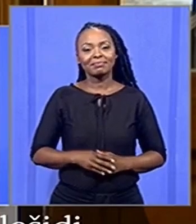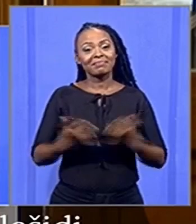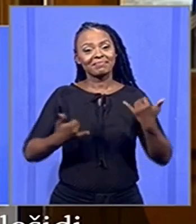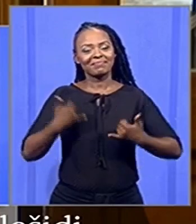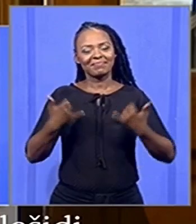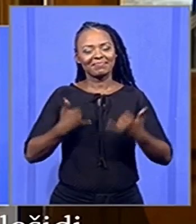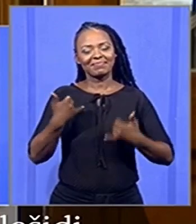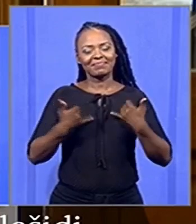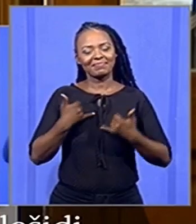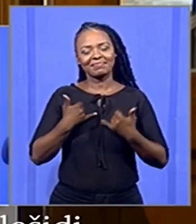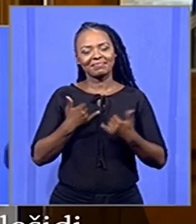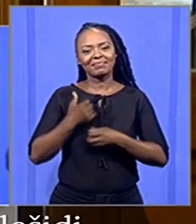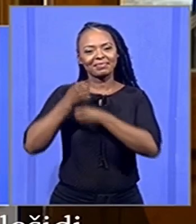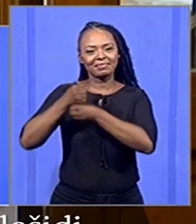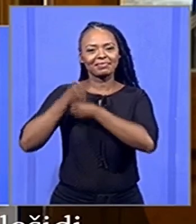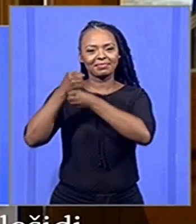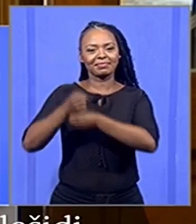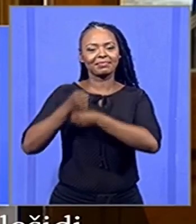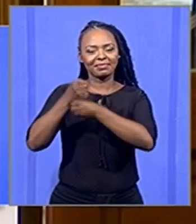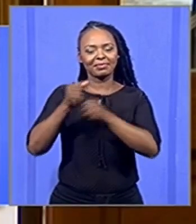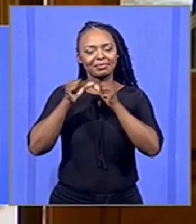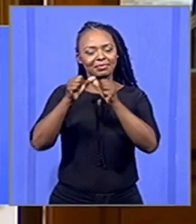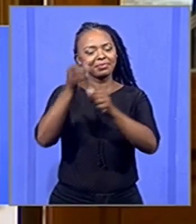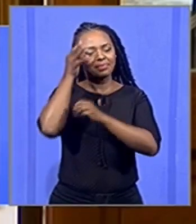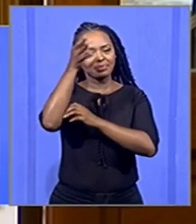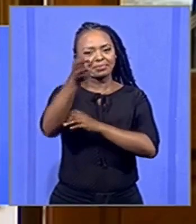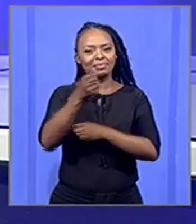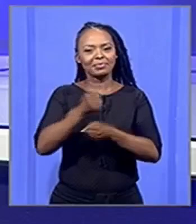Christmas and a prosperous New Year.